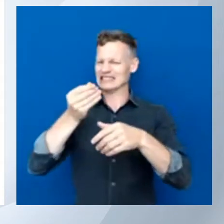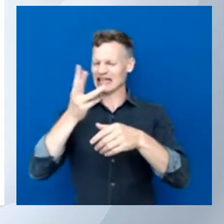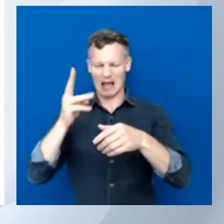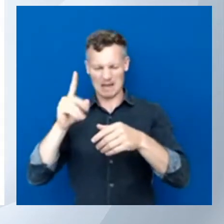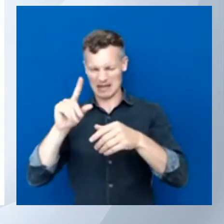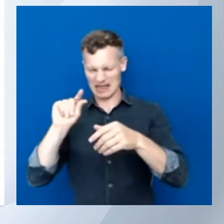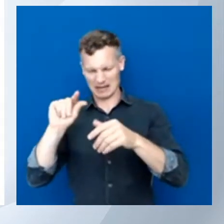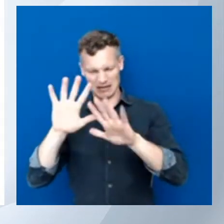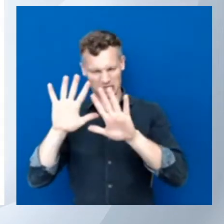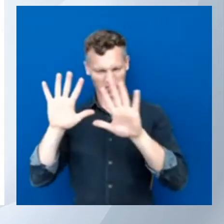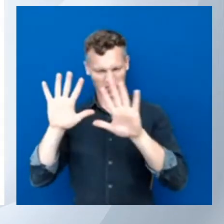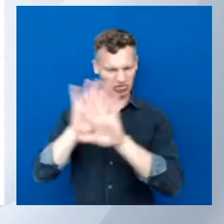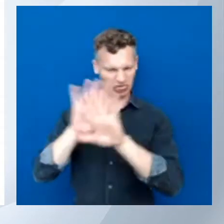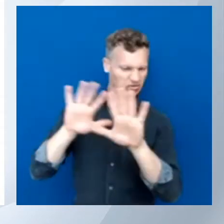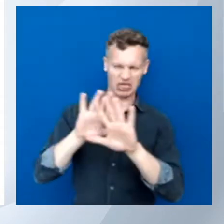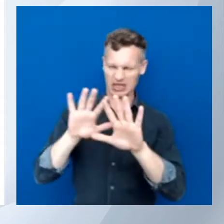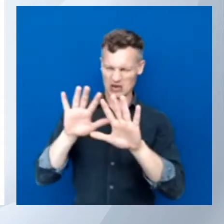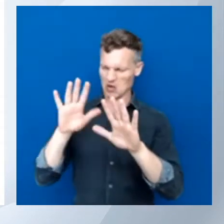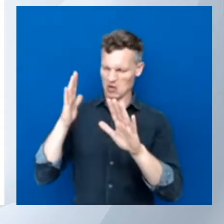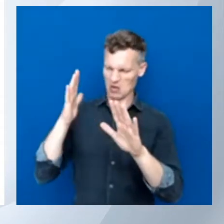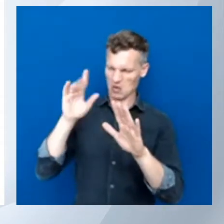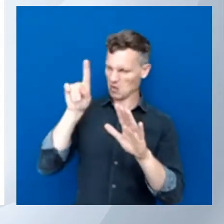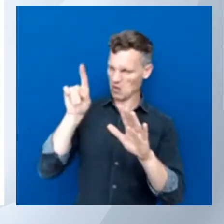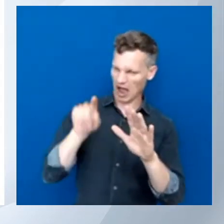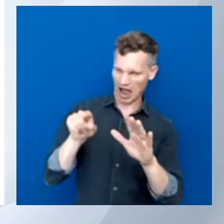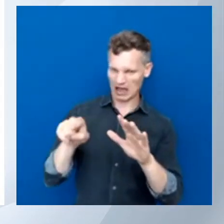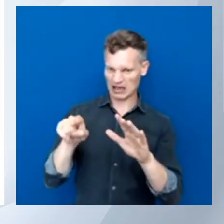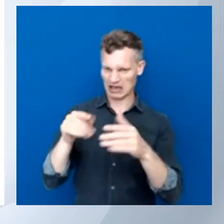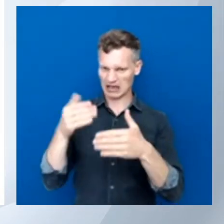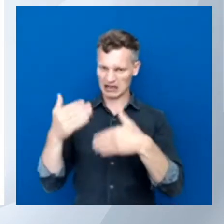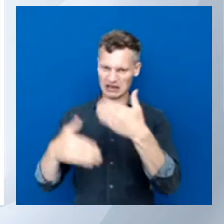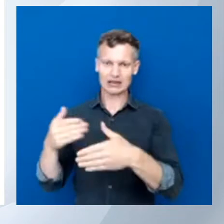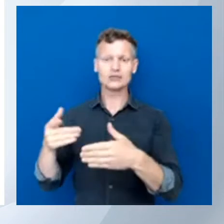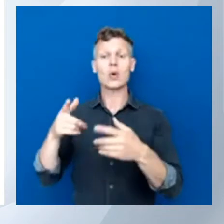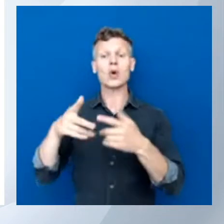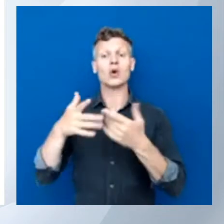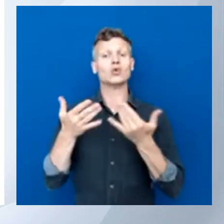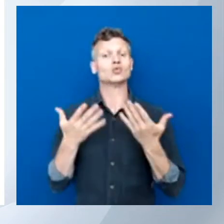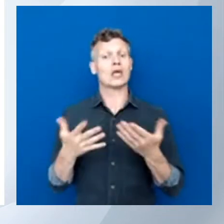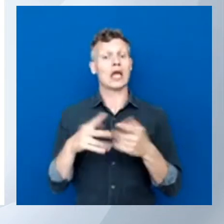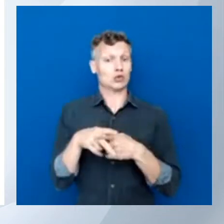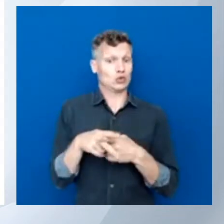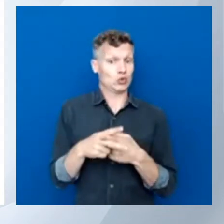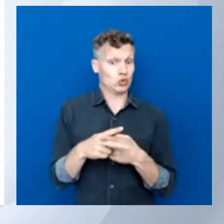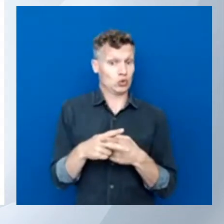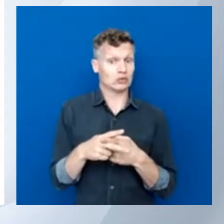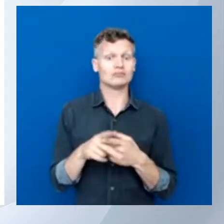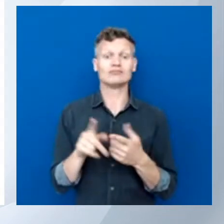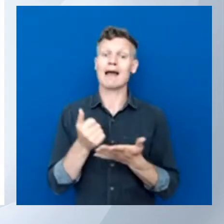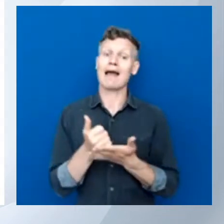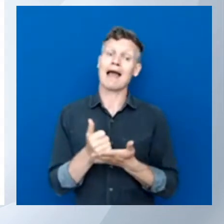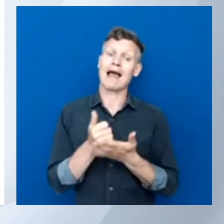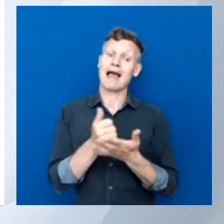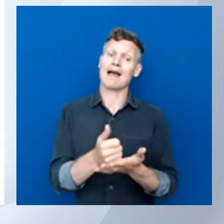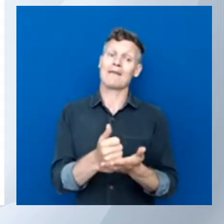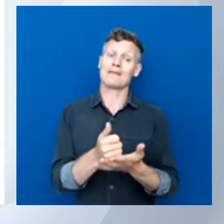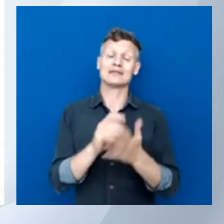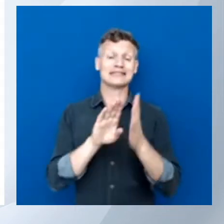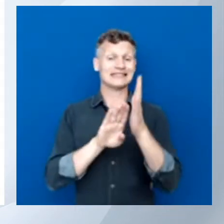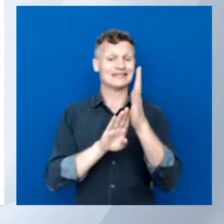tools today that we discussed today that can help developers to debug and fully understand your